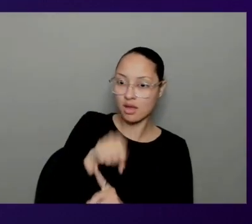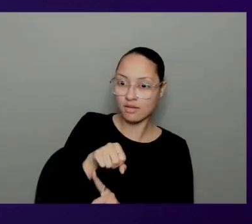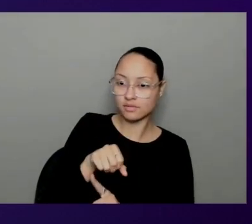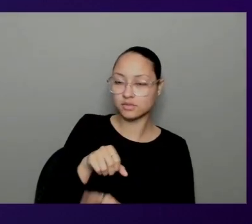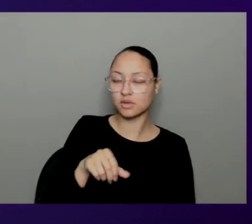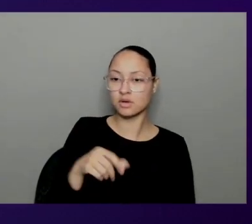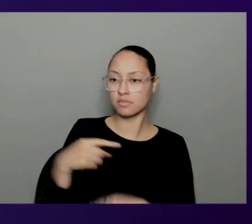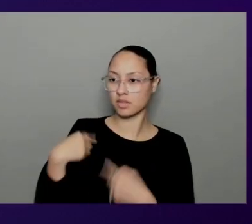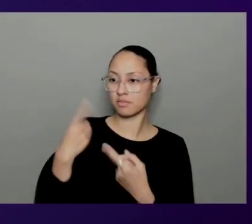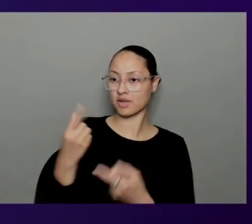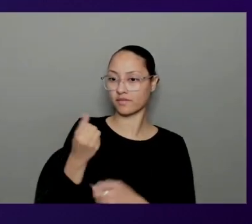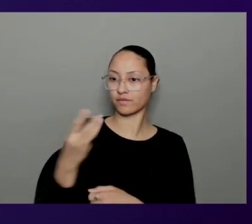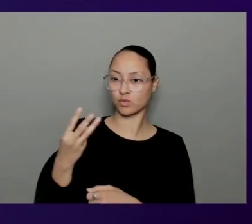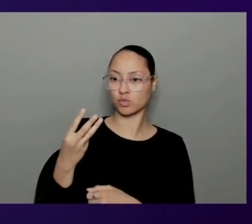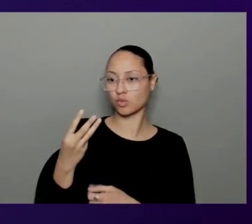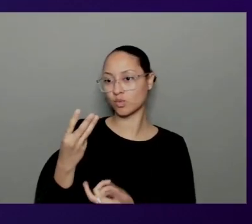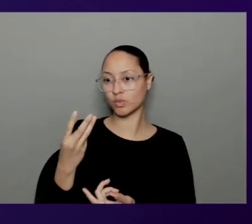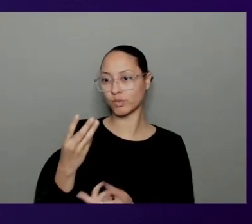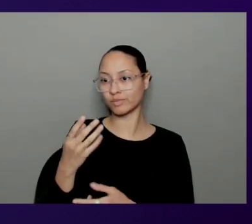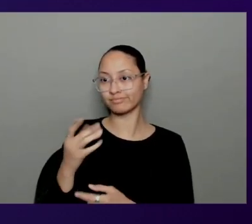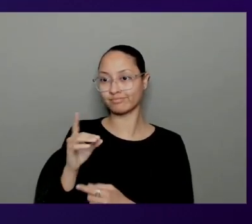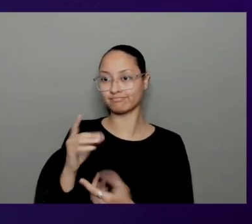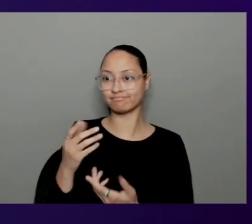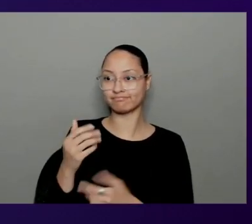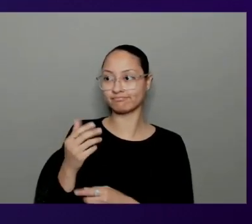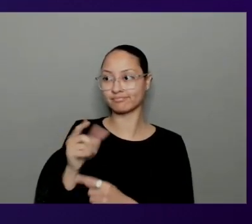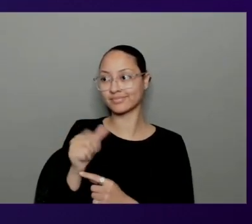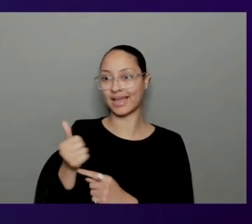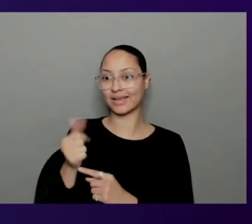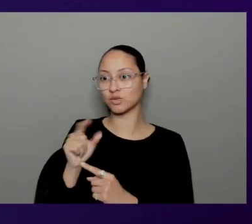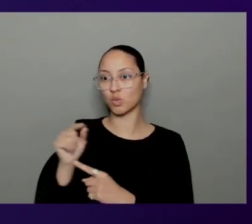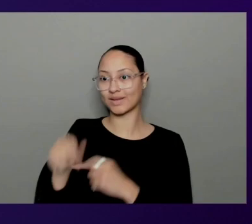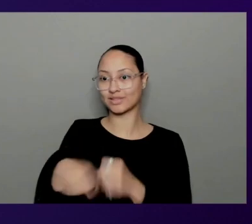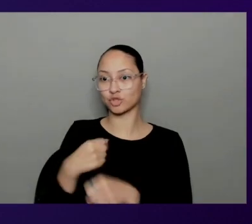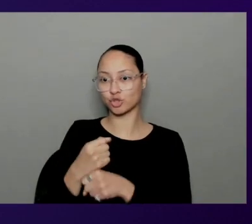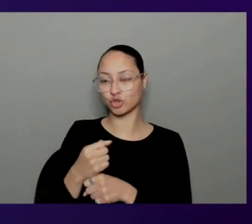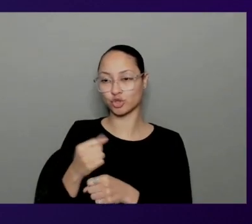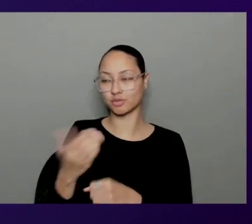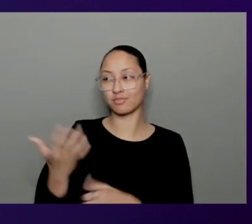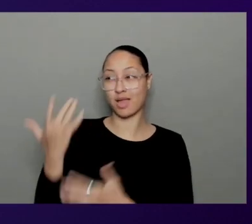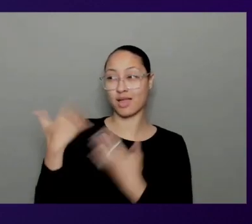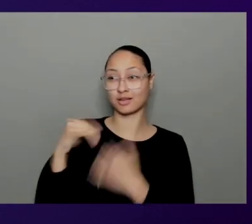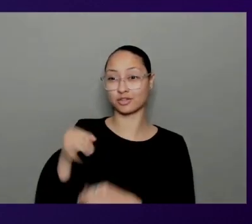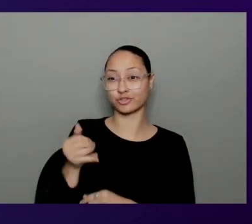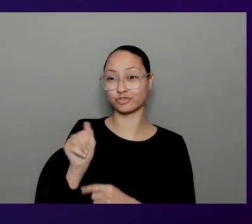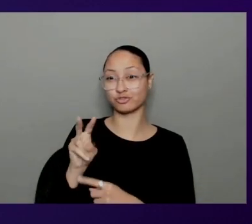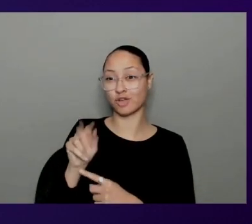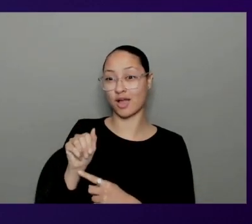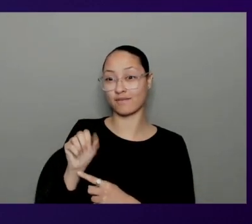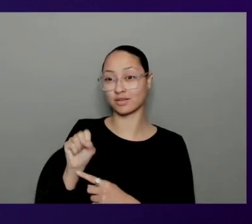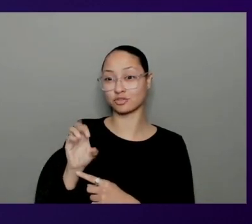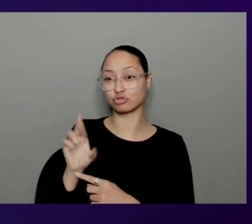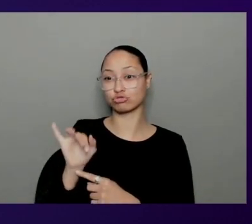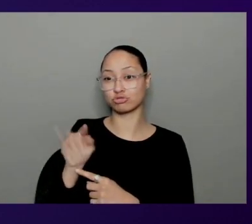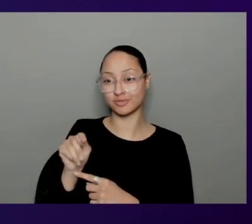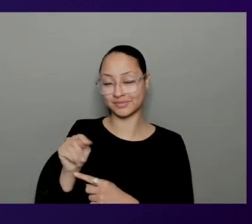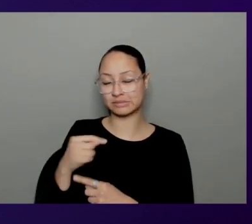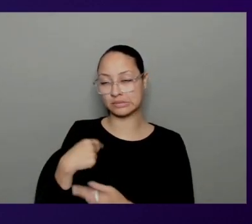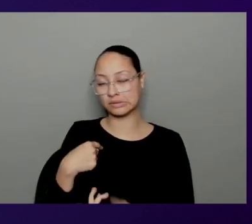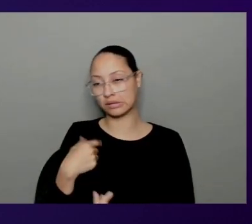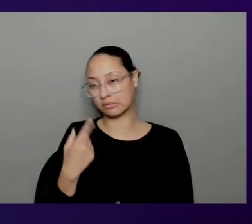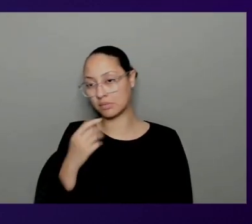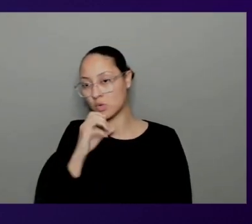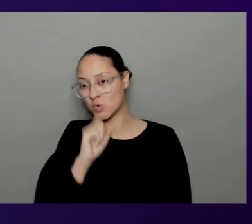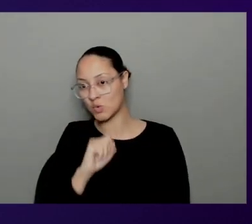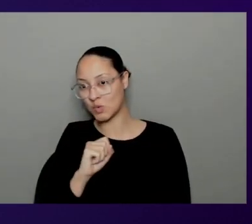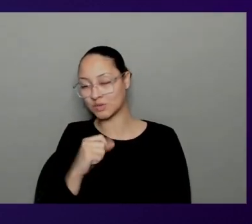in JavaScript, I'm dating myself. I was just talking Backbone.js in chat. So I've been developing in JavaScript for years.